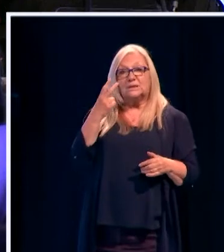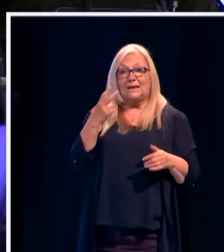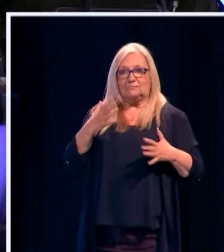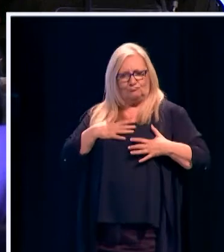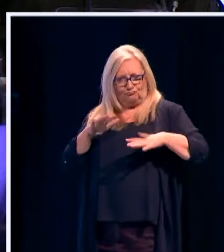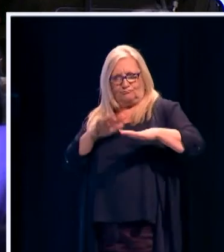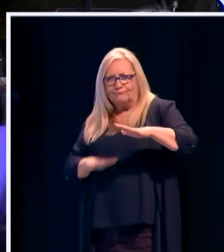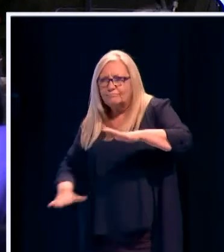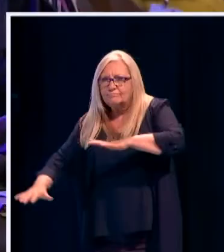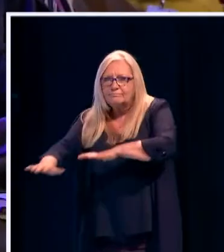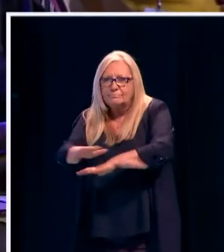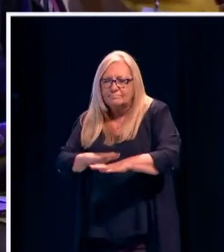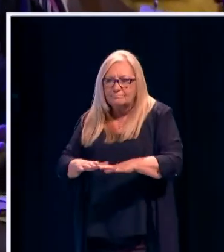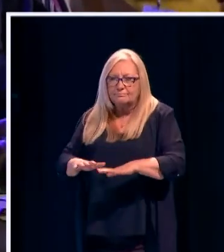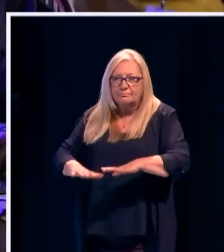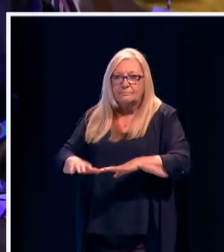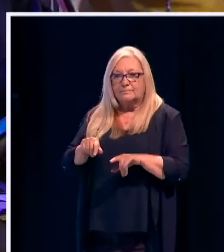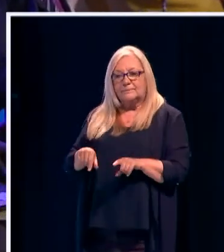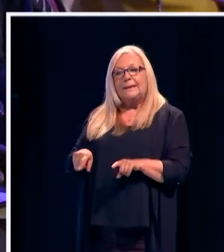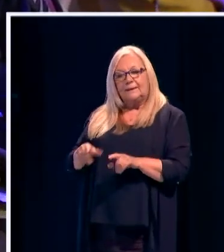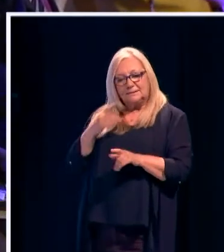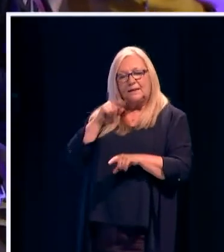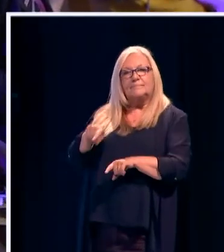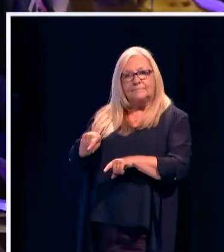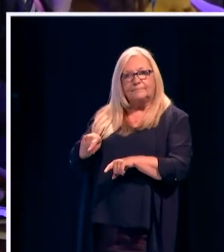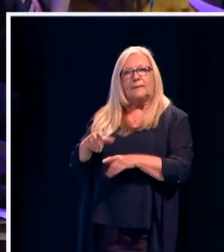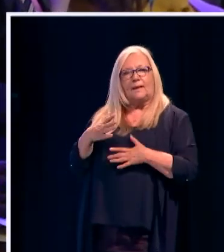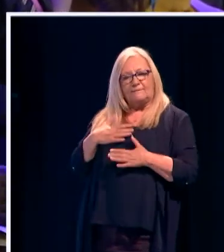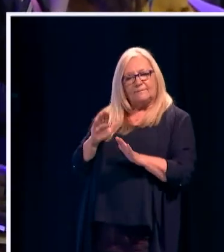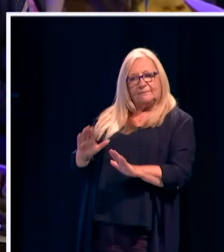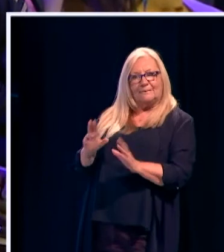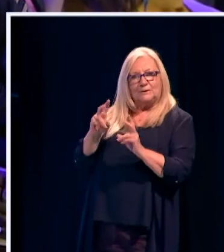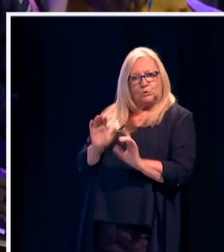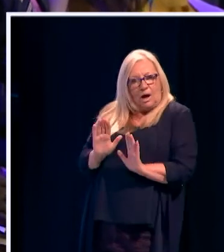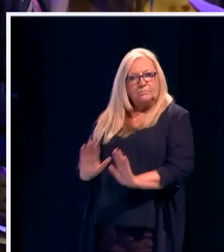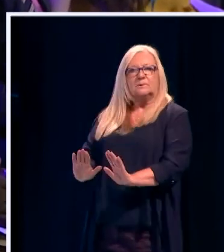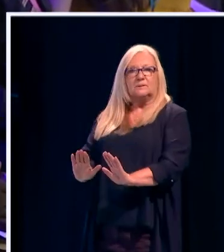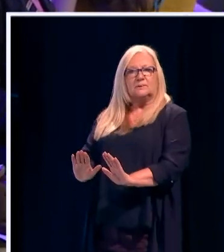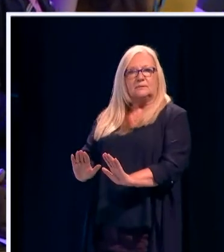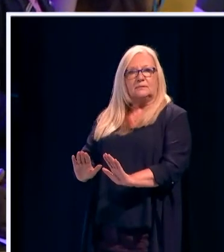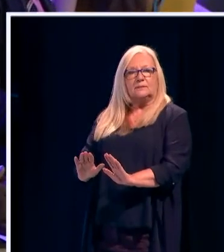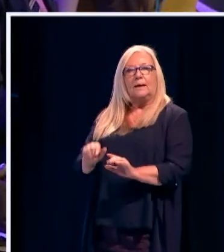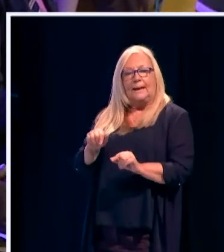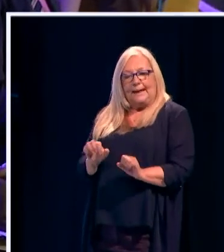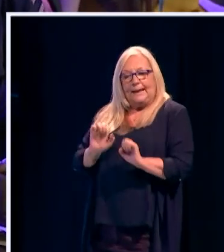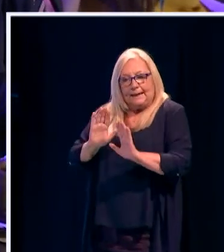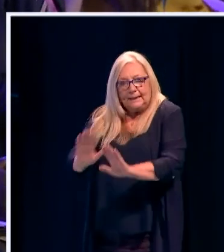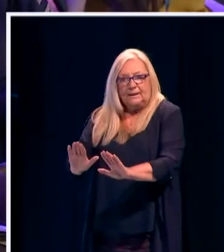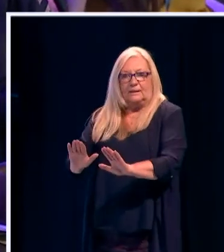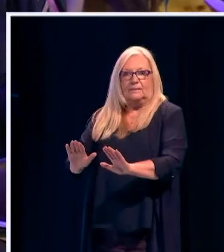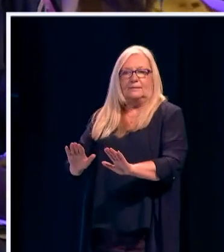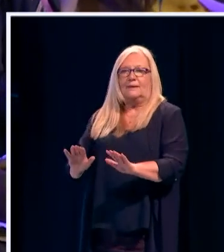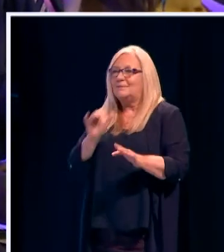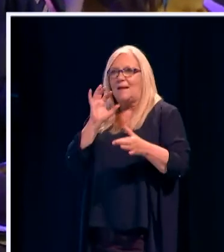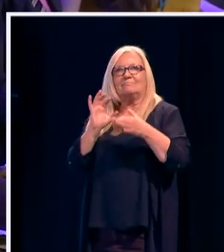ground, we see there are some specific issues that is very contextual regarding to